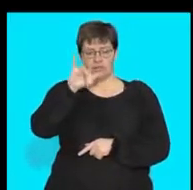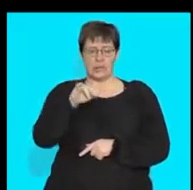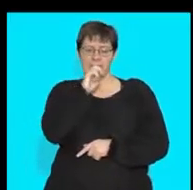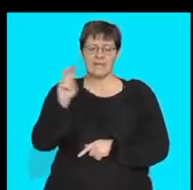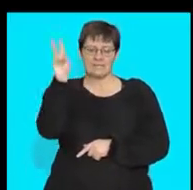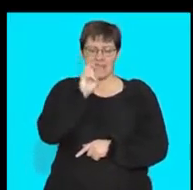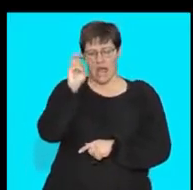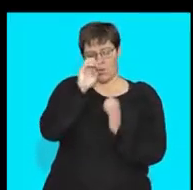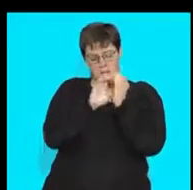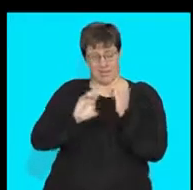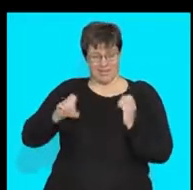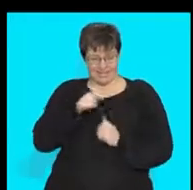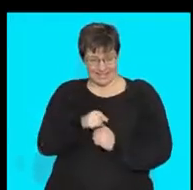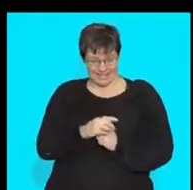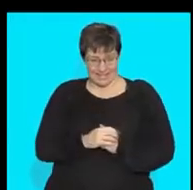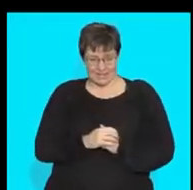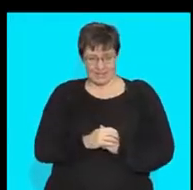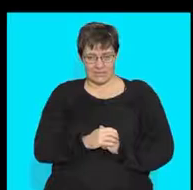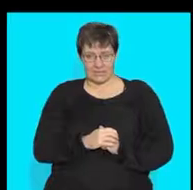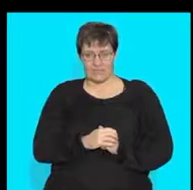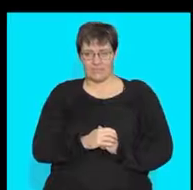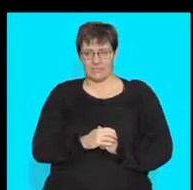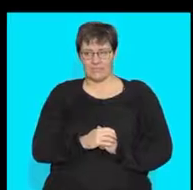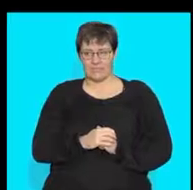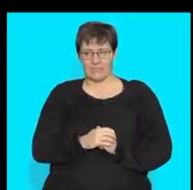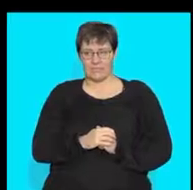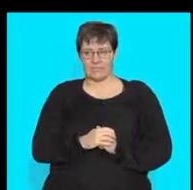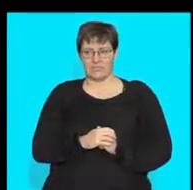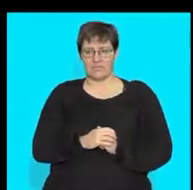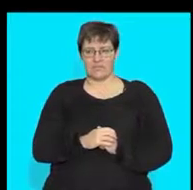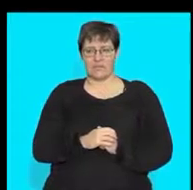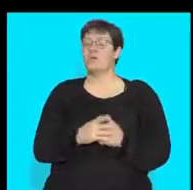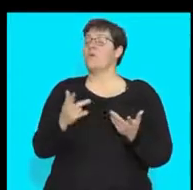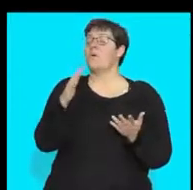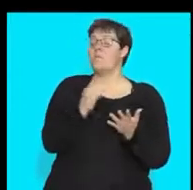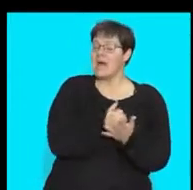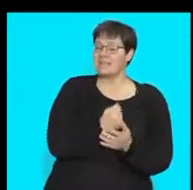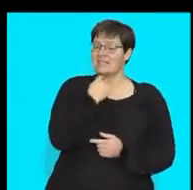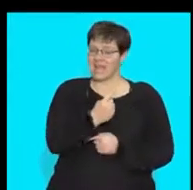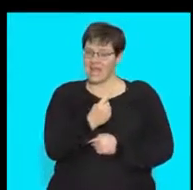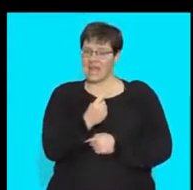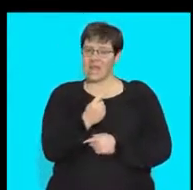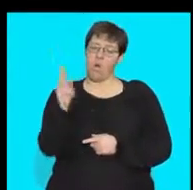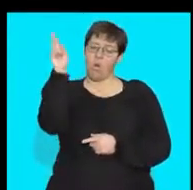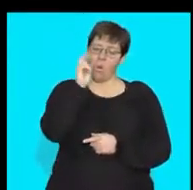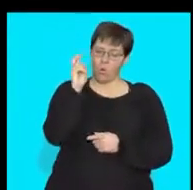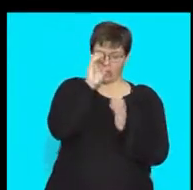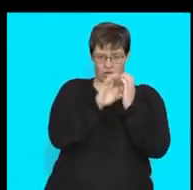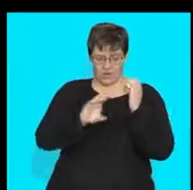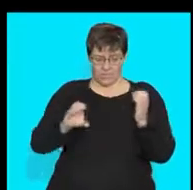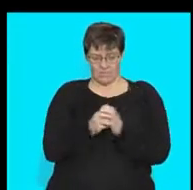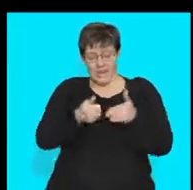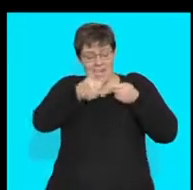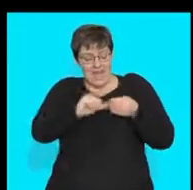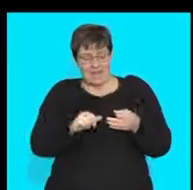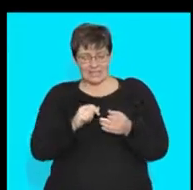sound, and audio. So it means sound. So you have to call this the auditory canal. Then the